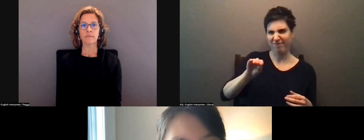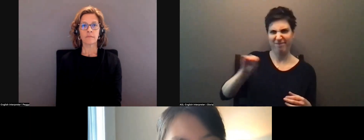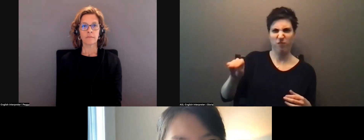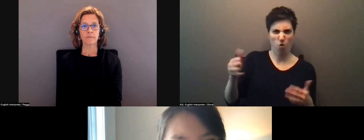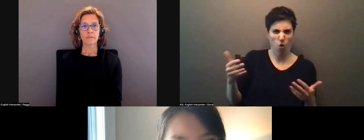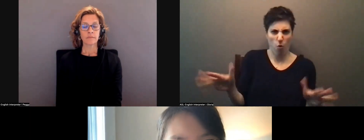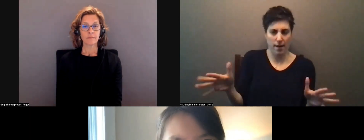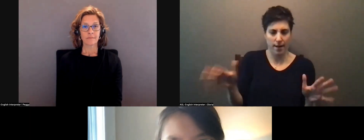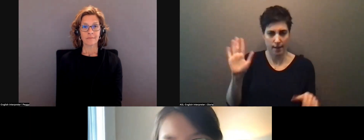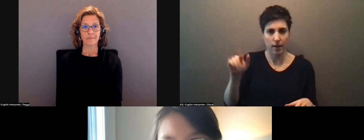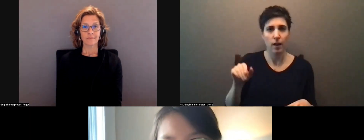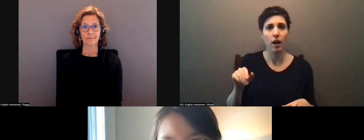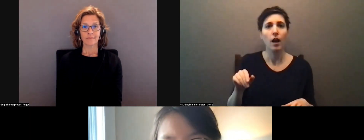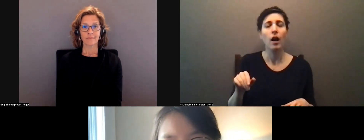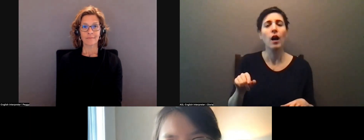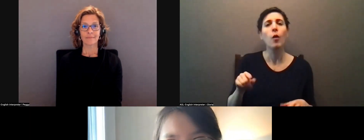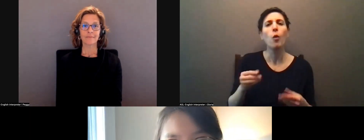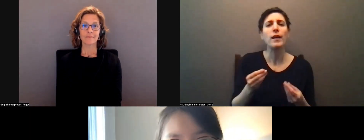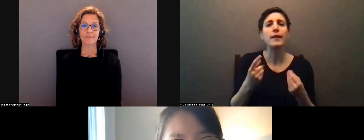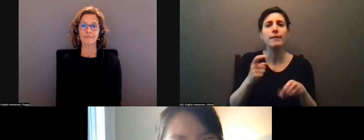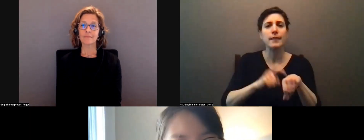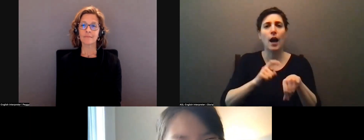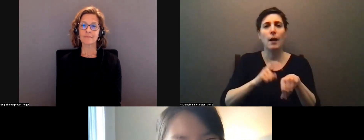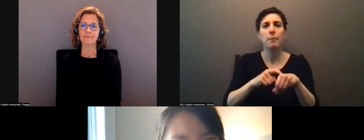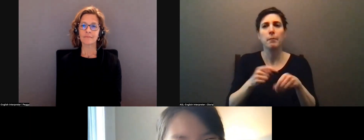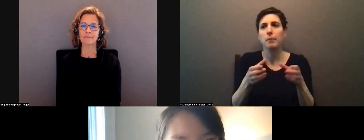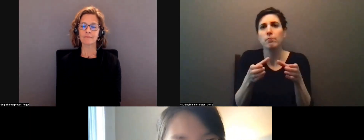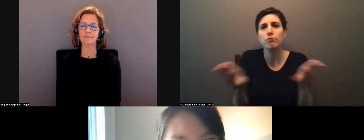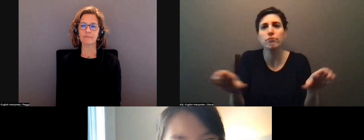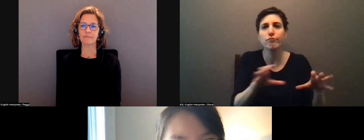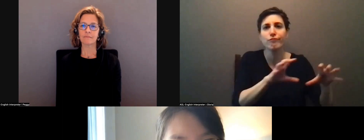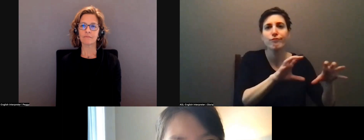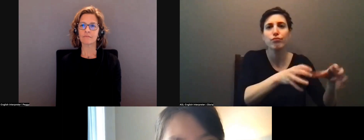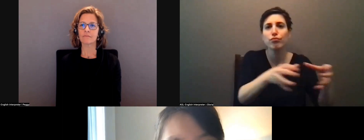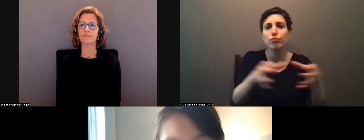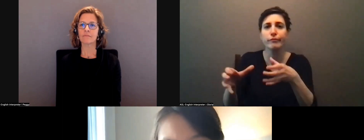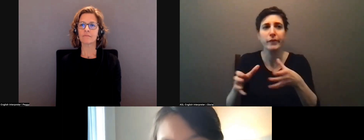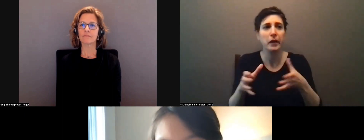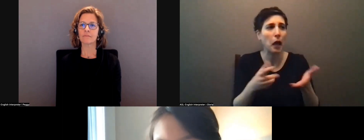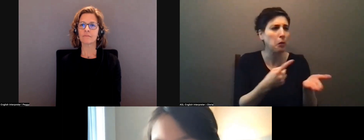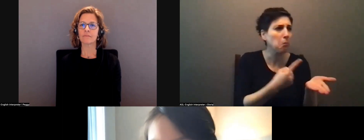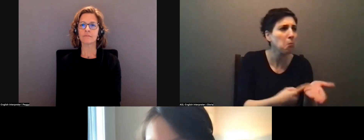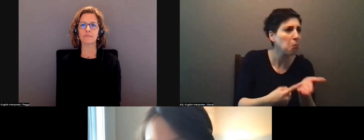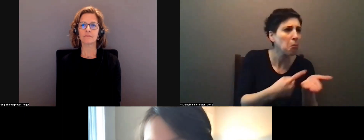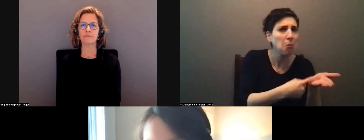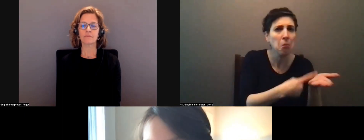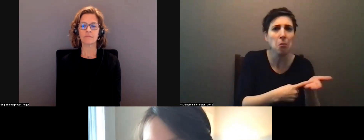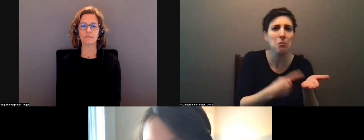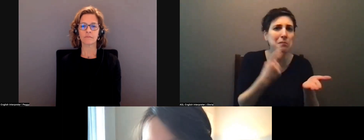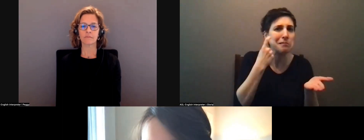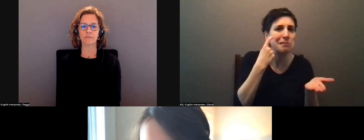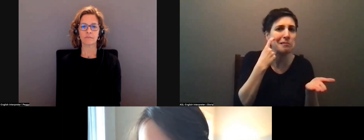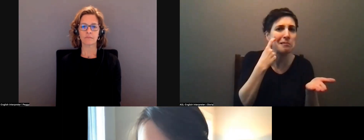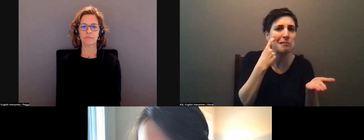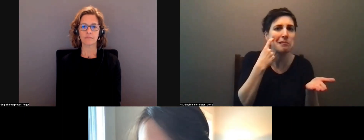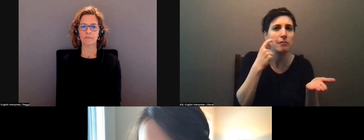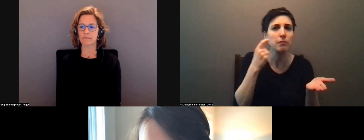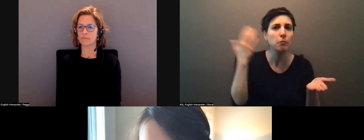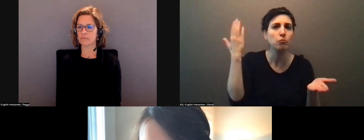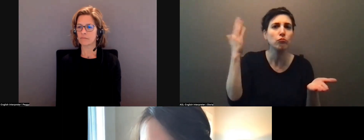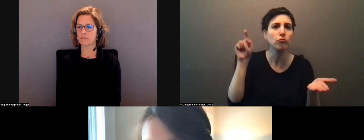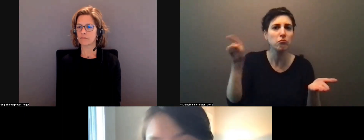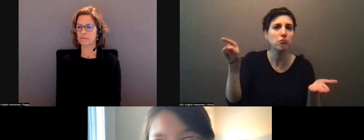people to reflect and kind of debrief in smaller groups. I'm not sure how much, I think, yeah,